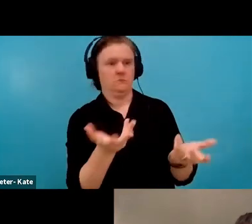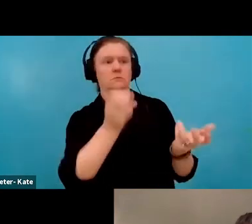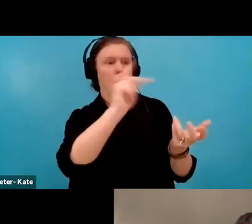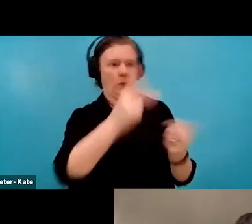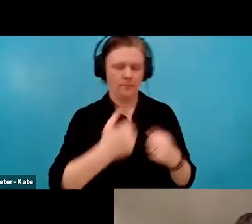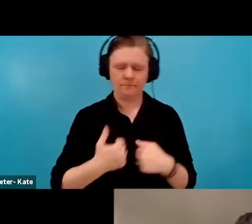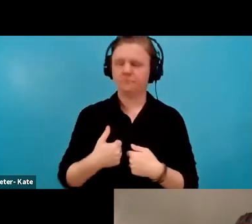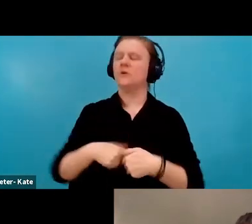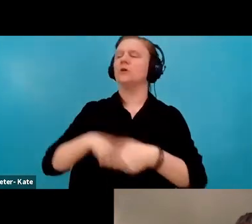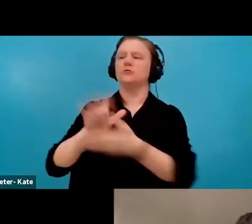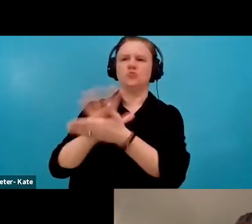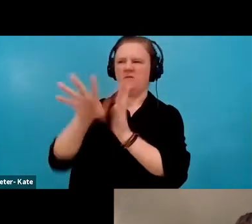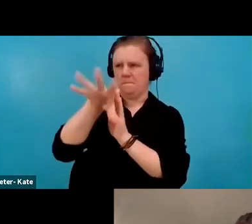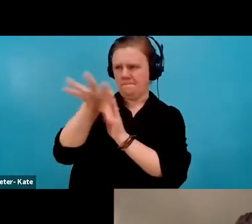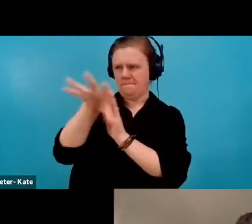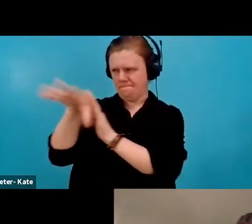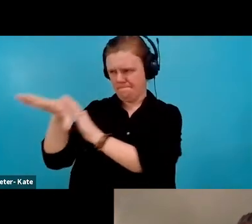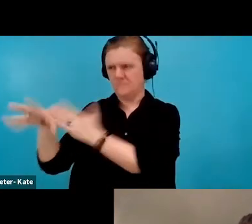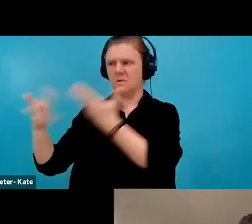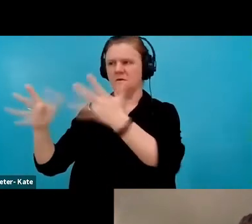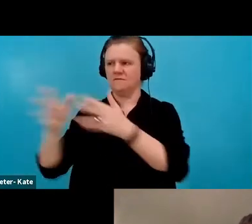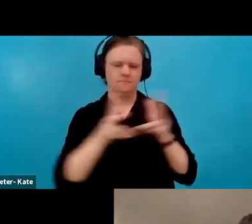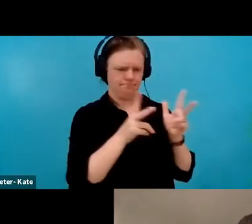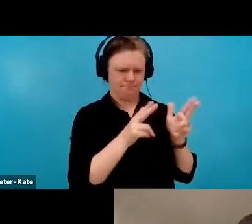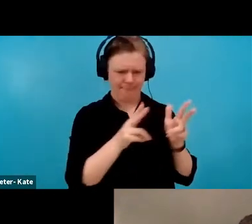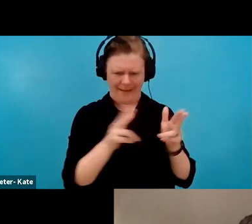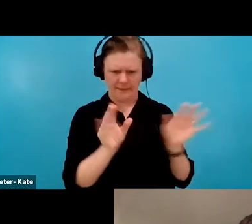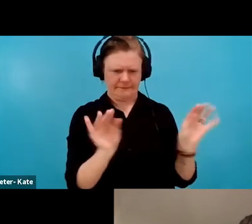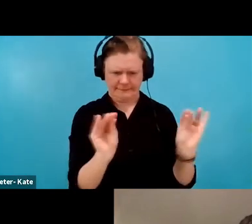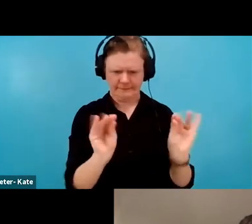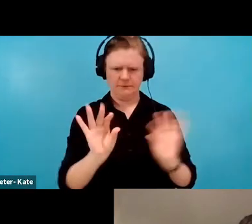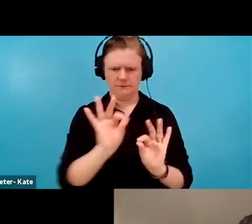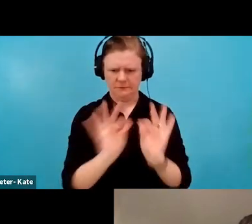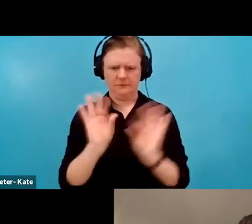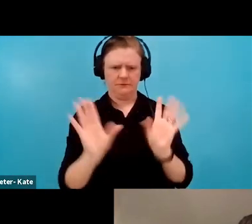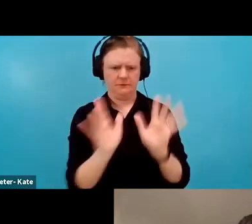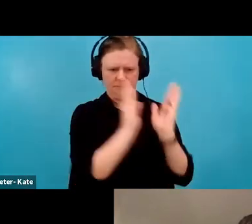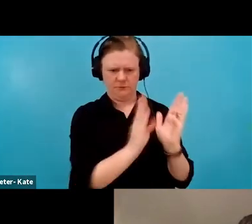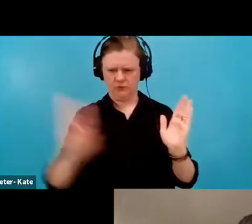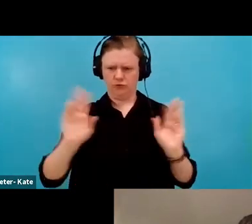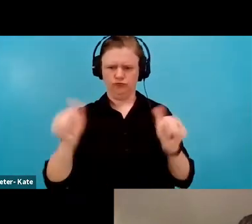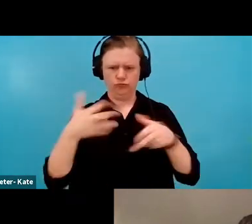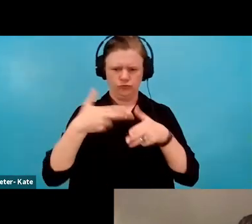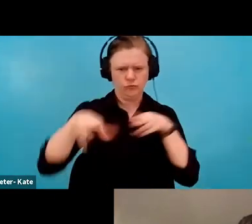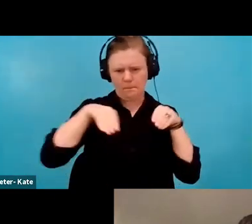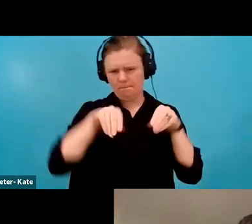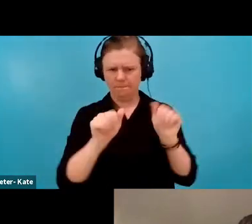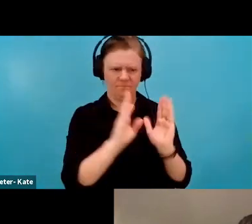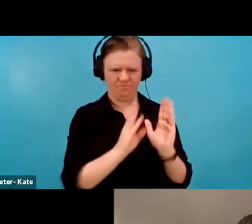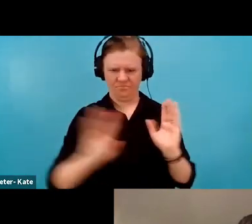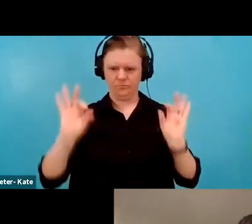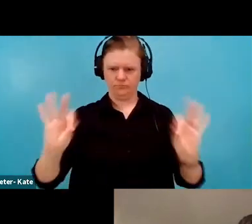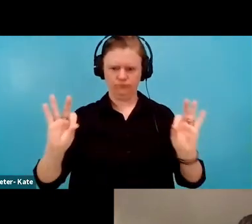I edit it down. I make it as short and tight and packed together, and it's got everything, like,